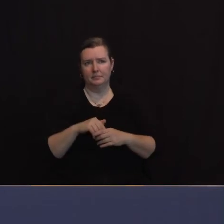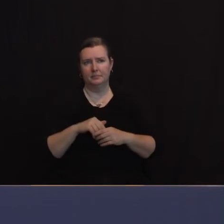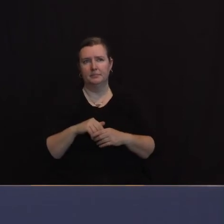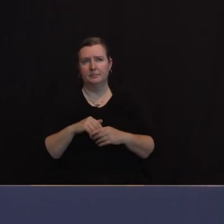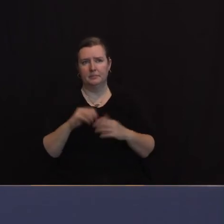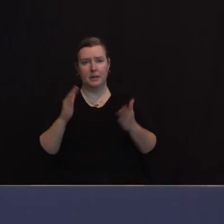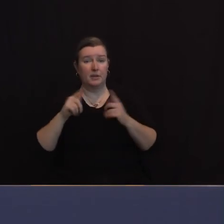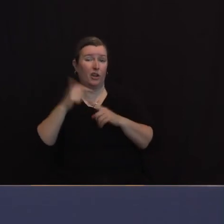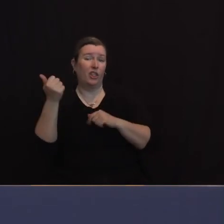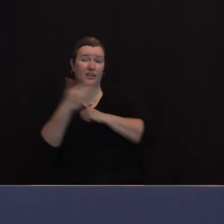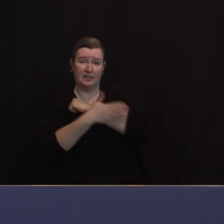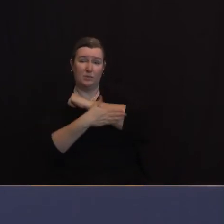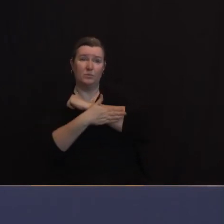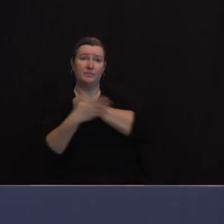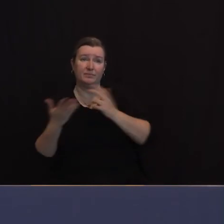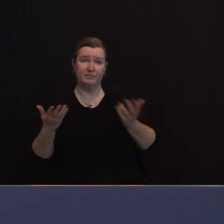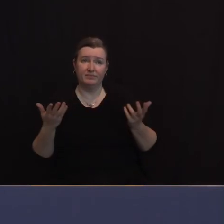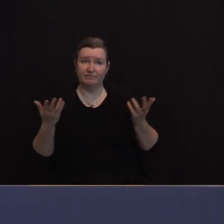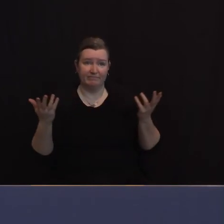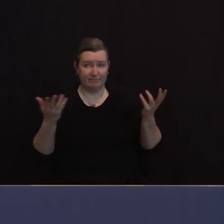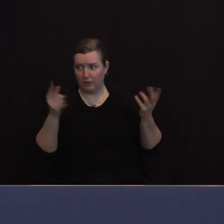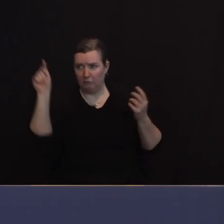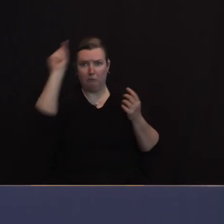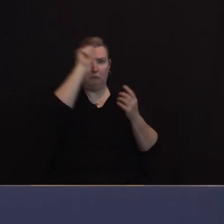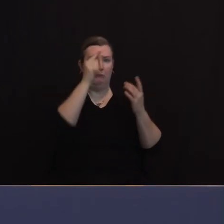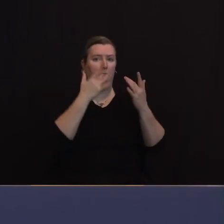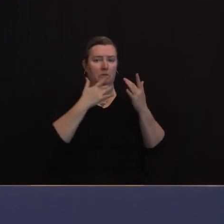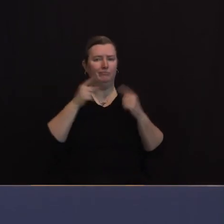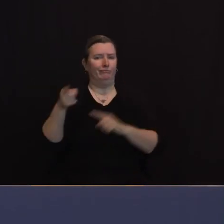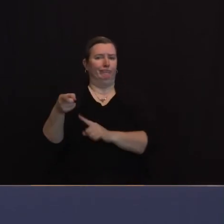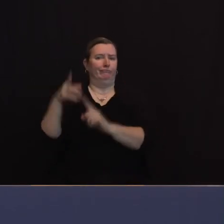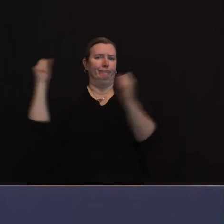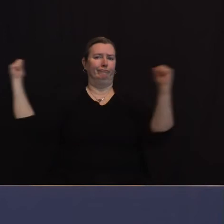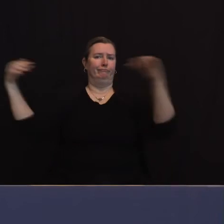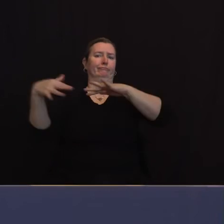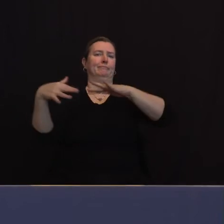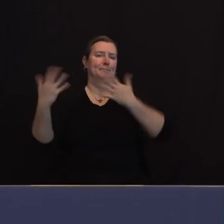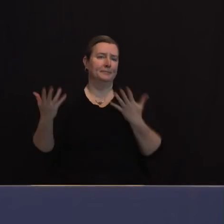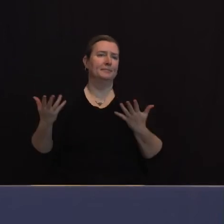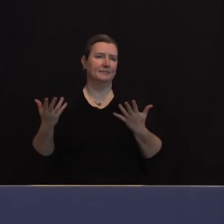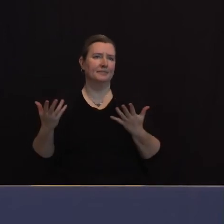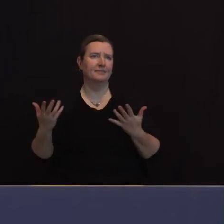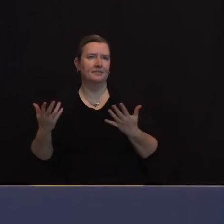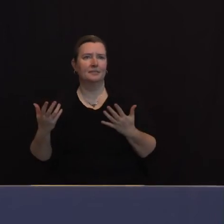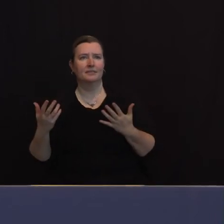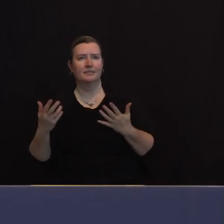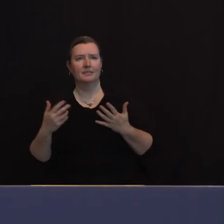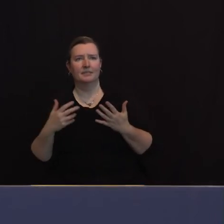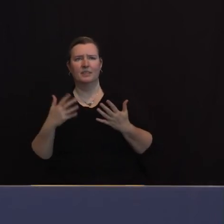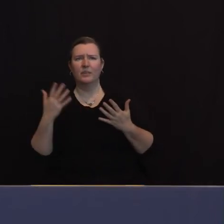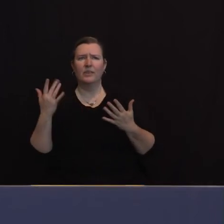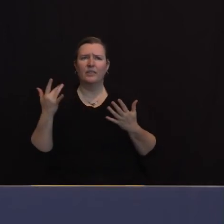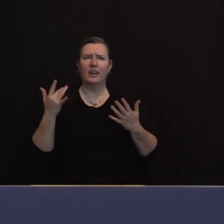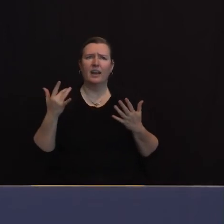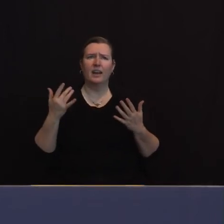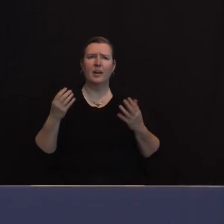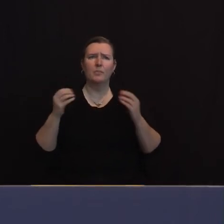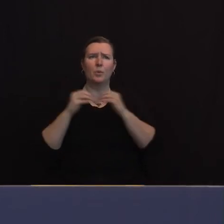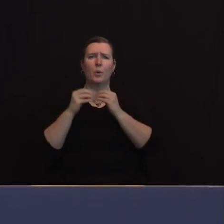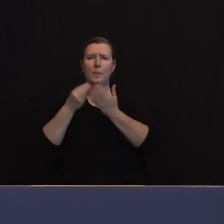I can't read my writing. Oh, why aren't we putting more money into higher ed? I think we're putting a lot more money into higher ed,